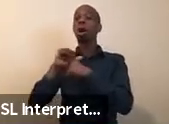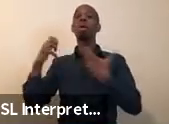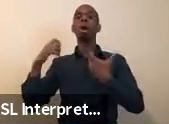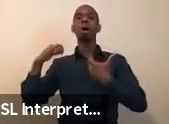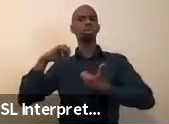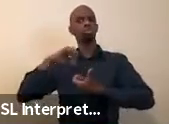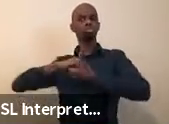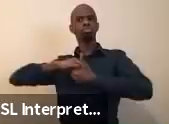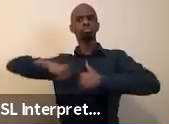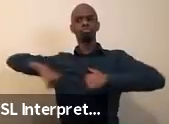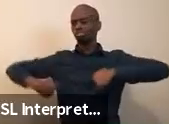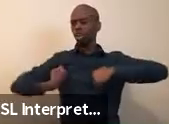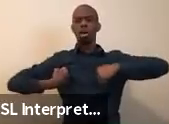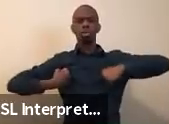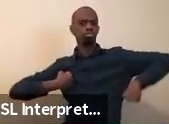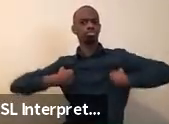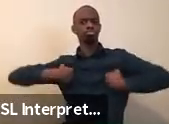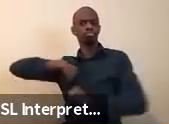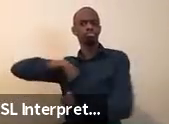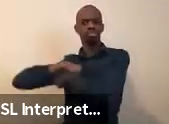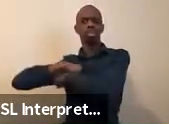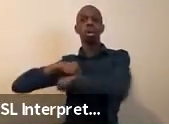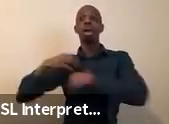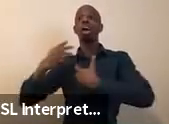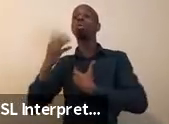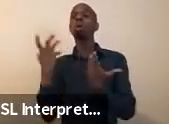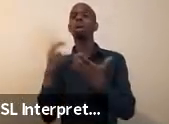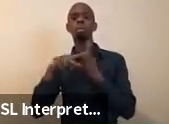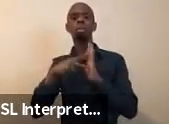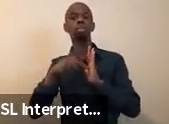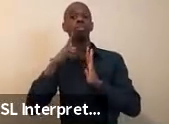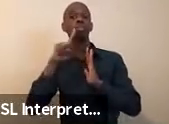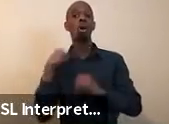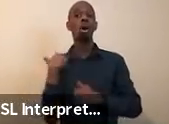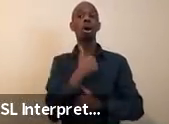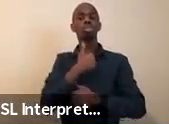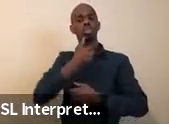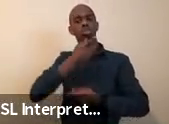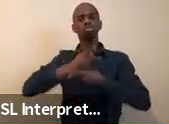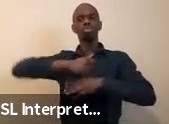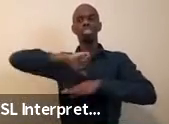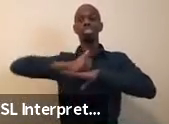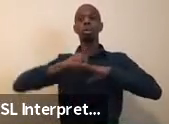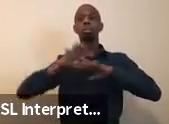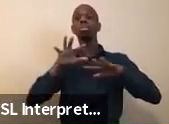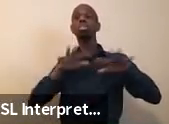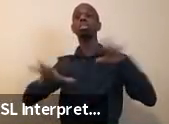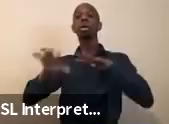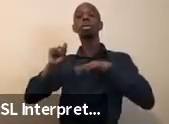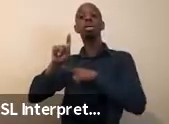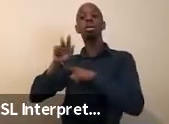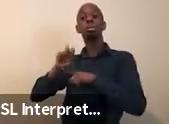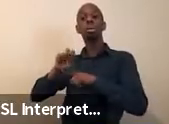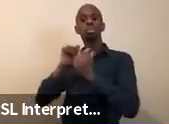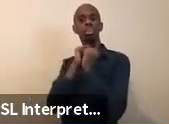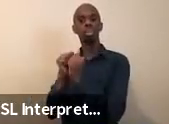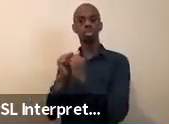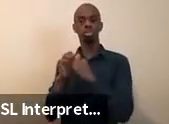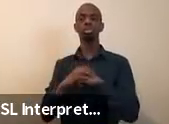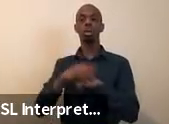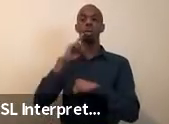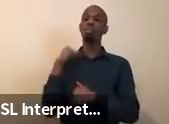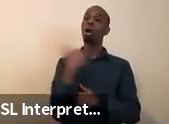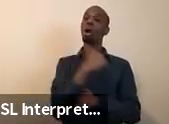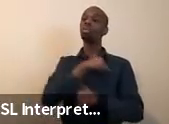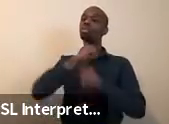mean to hold space together, to grieve, to heal, to rest, to express joy, and to be